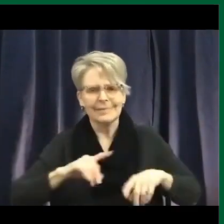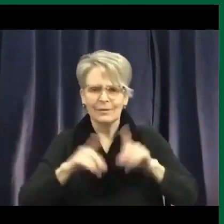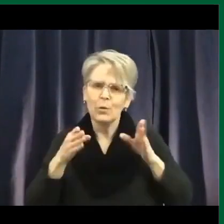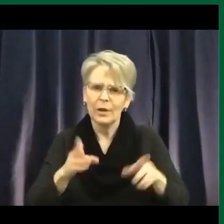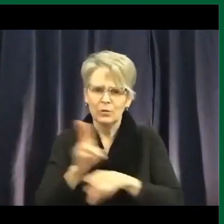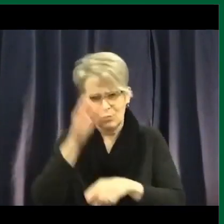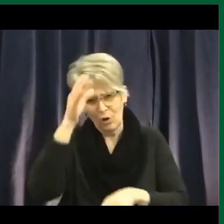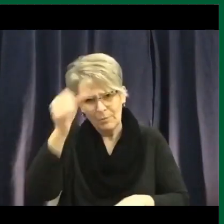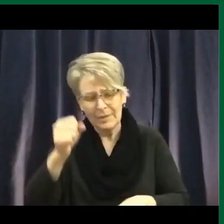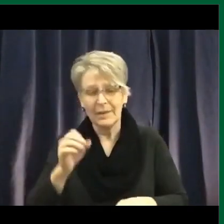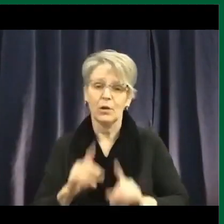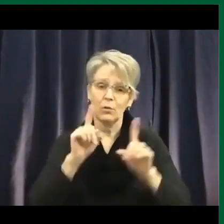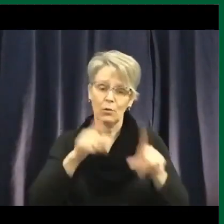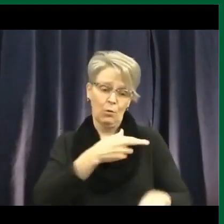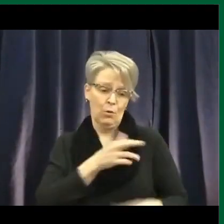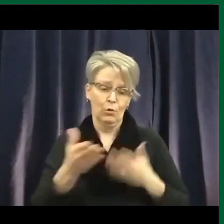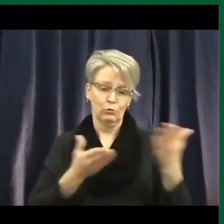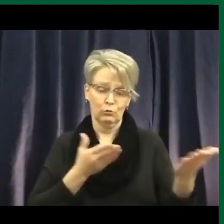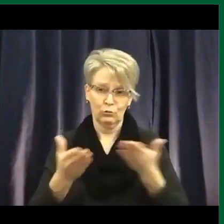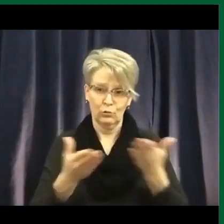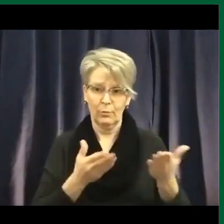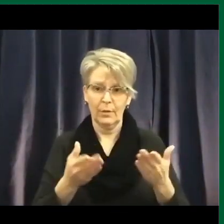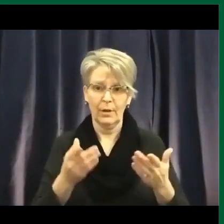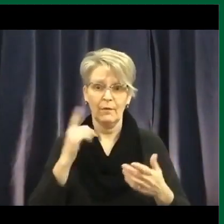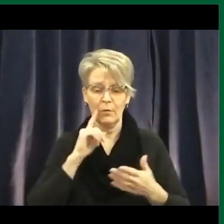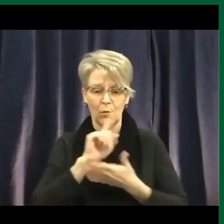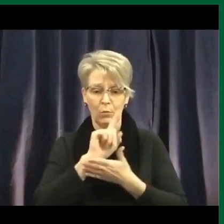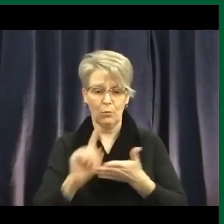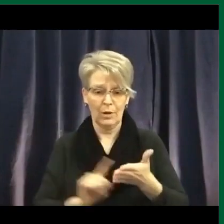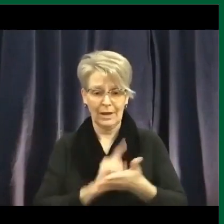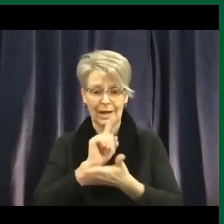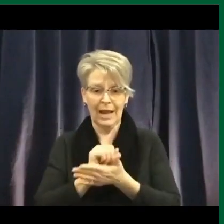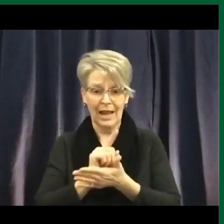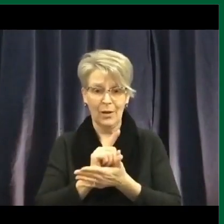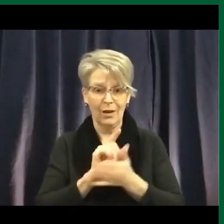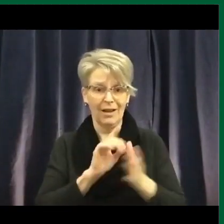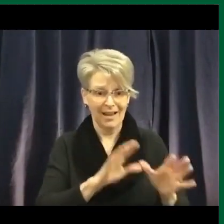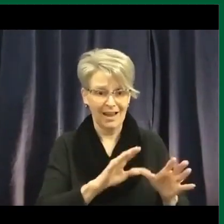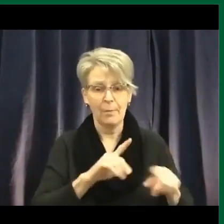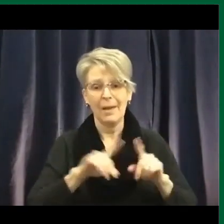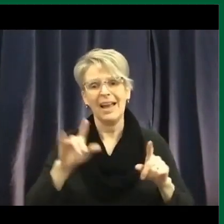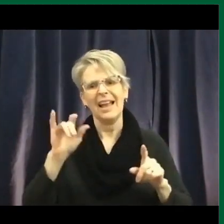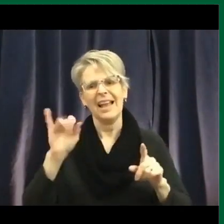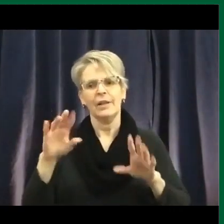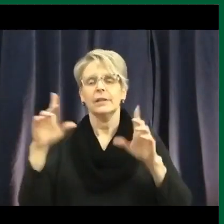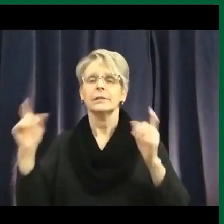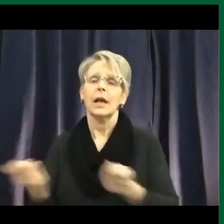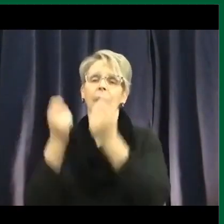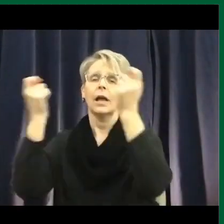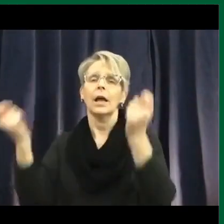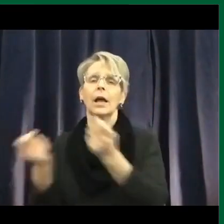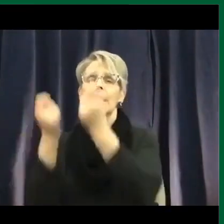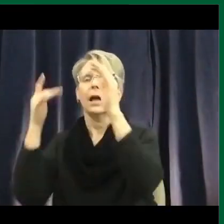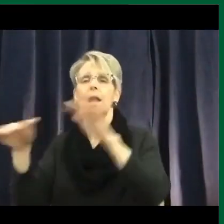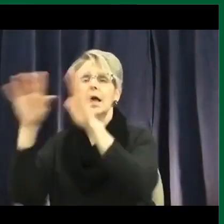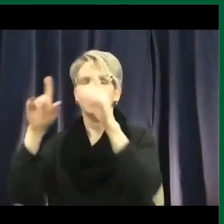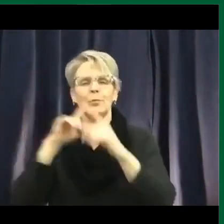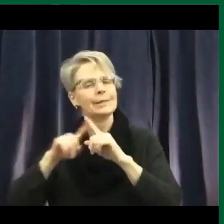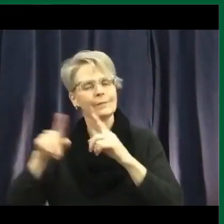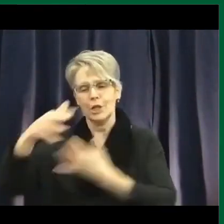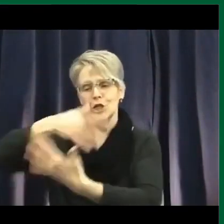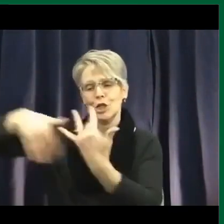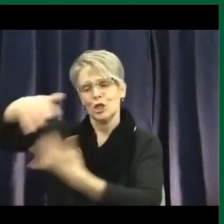religious service, it's a structured event for an hour or so, but when there's a ceremony, it's slightly more different. The interactions are more different, so we'll have to